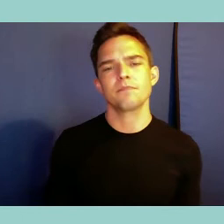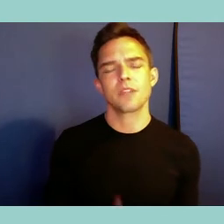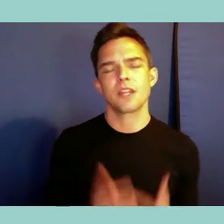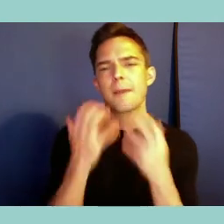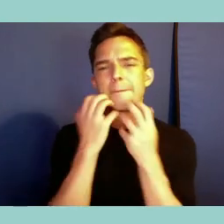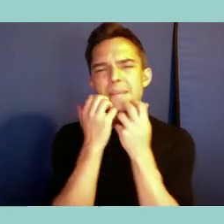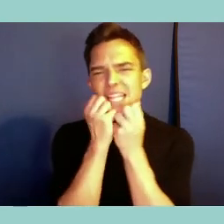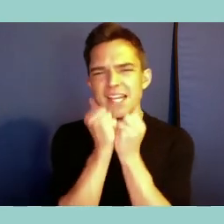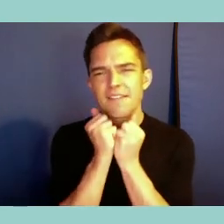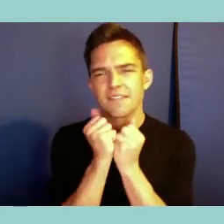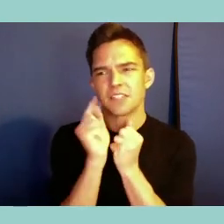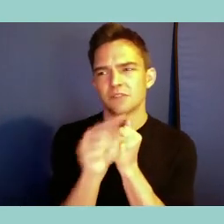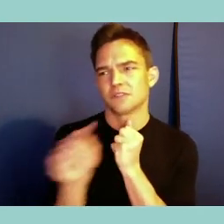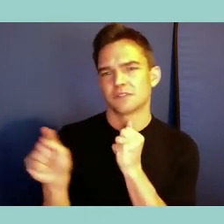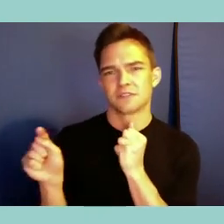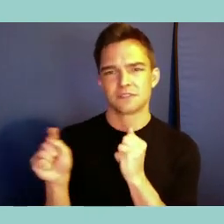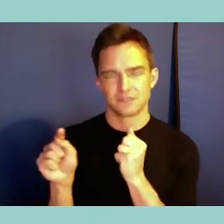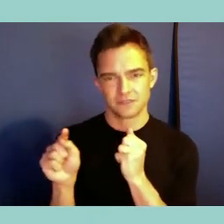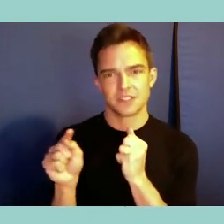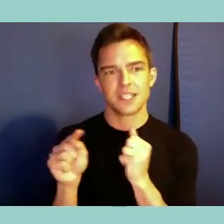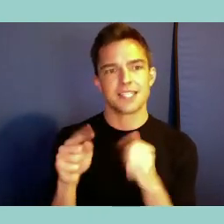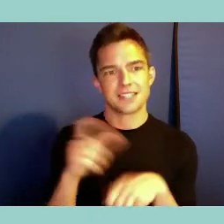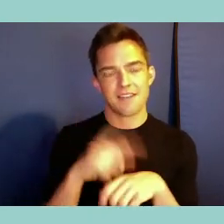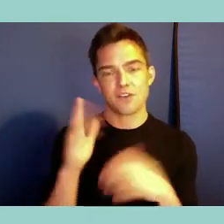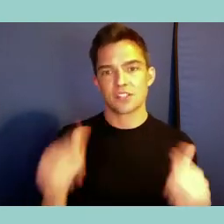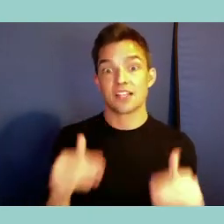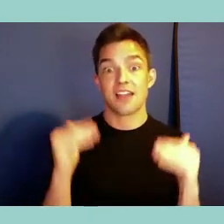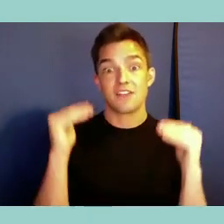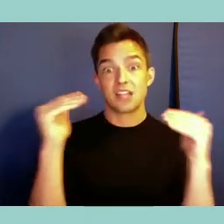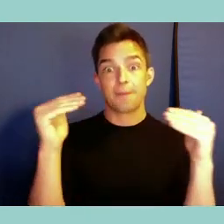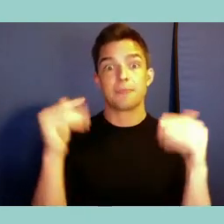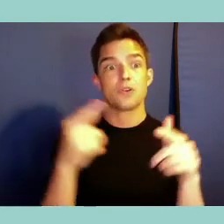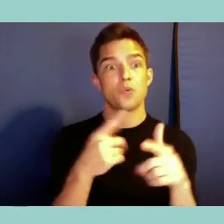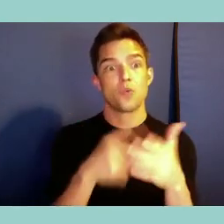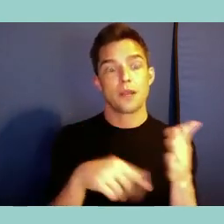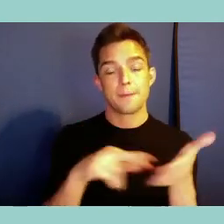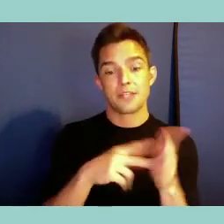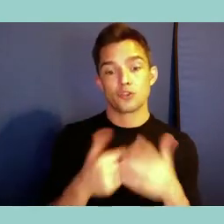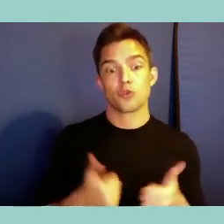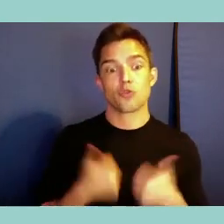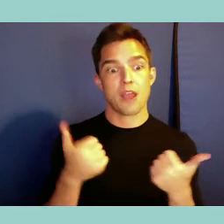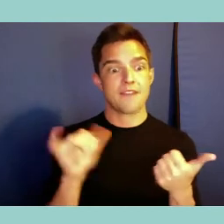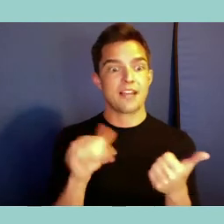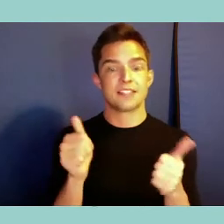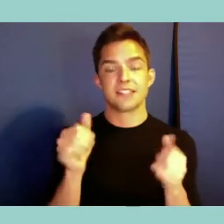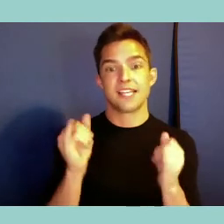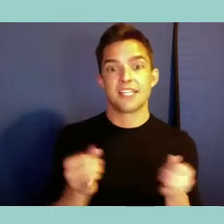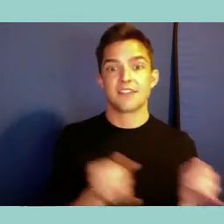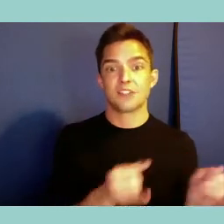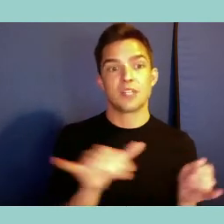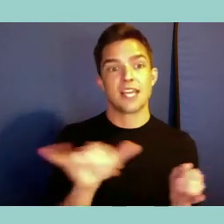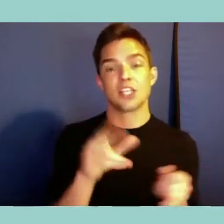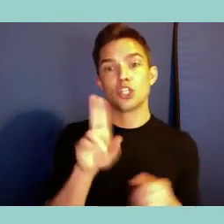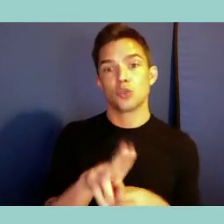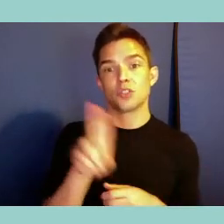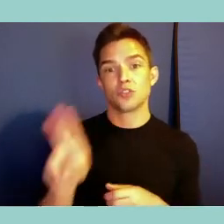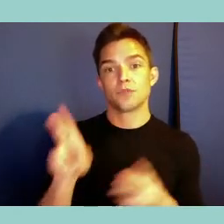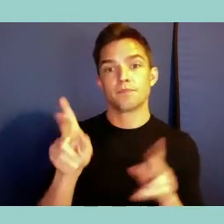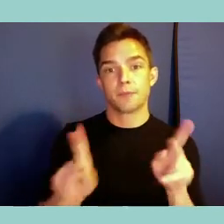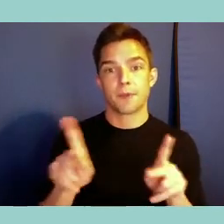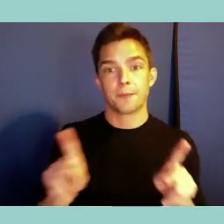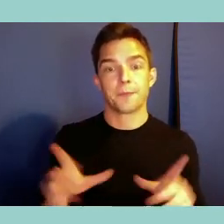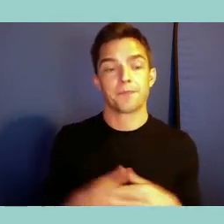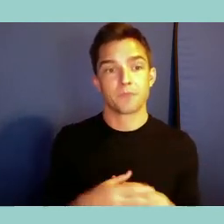Beloveds, it is time for us to level up in what it means to thrive as individuals and as Unitarian